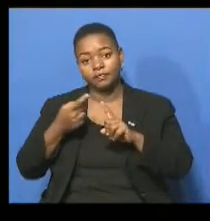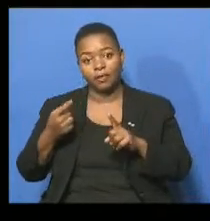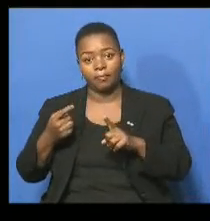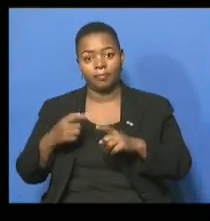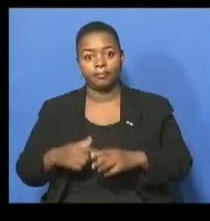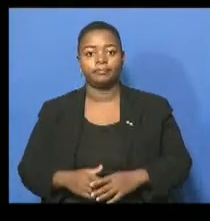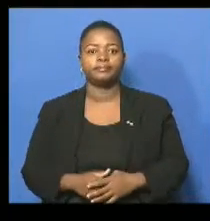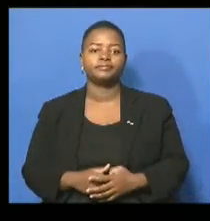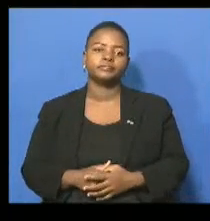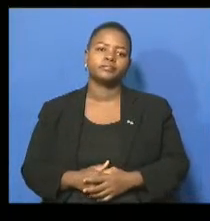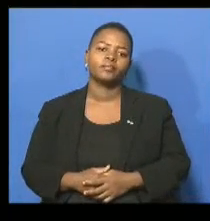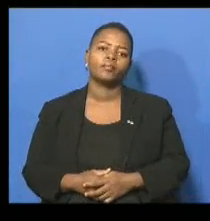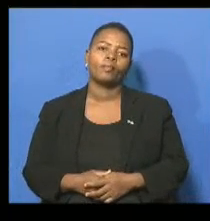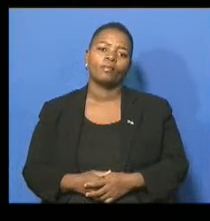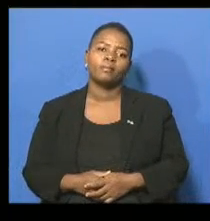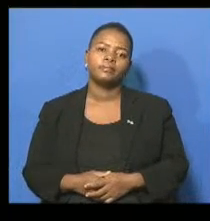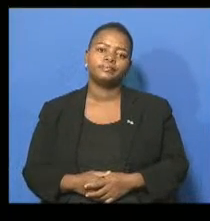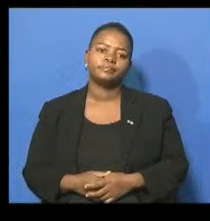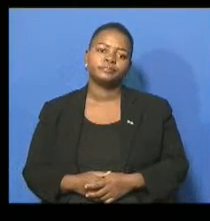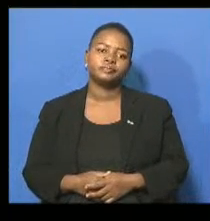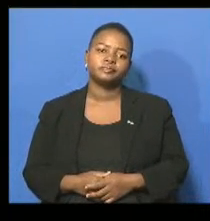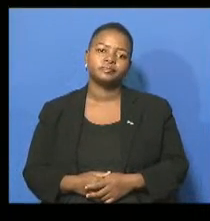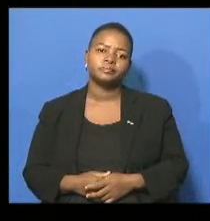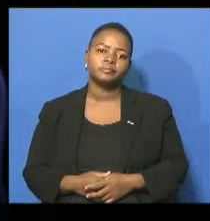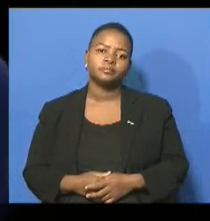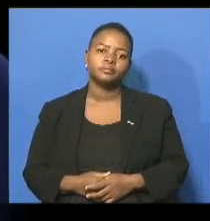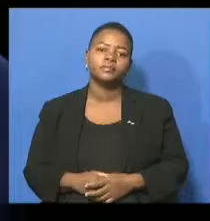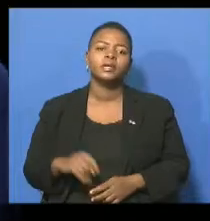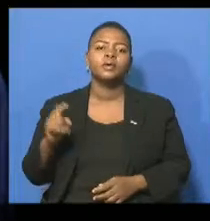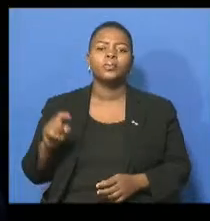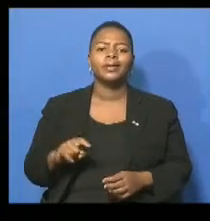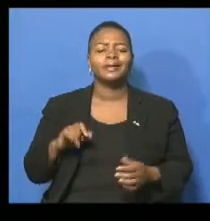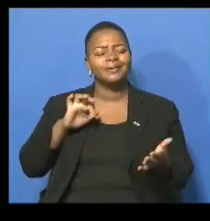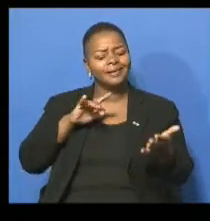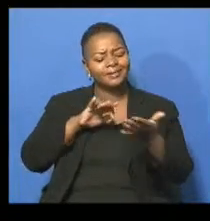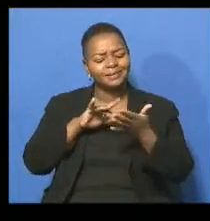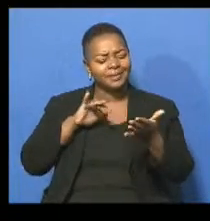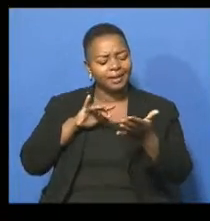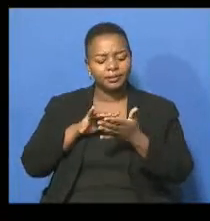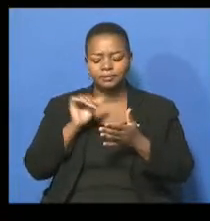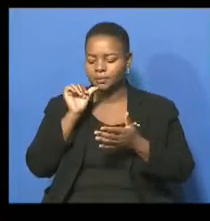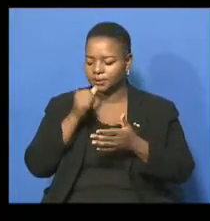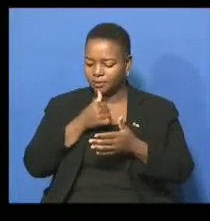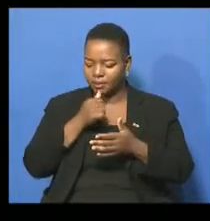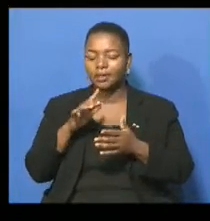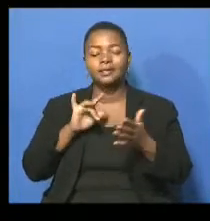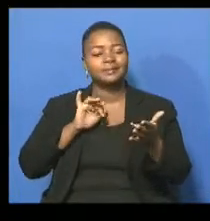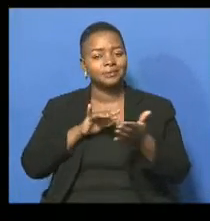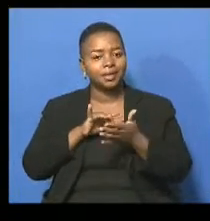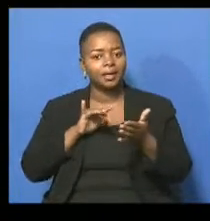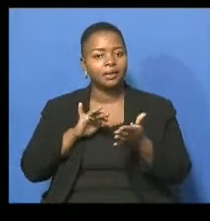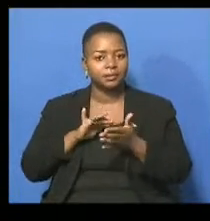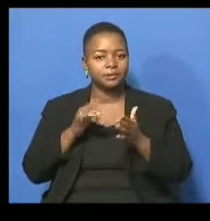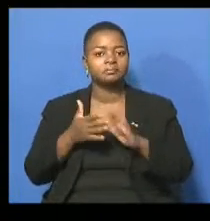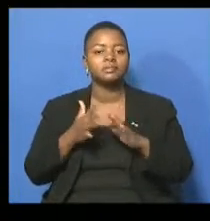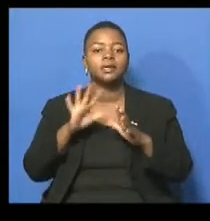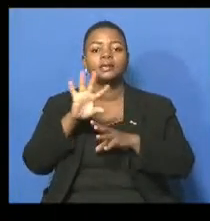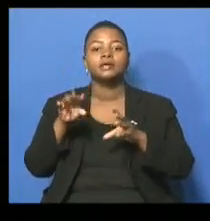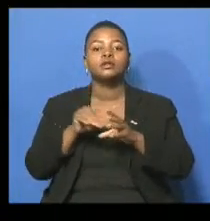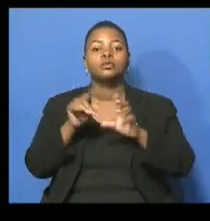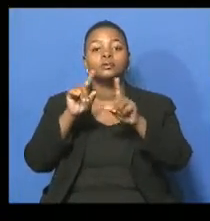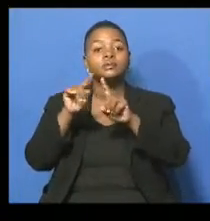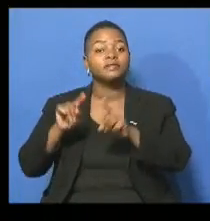recommend would be comprehensive studies, comprehensive multi-factor studies